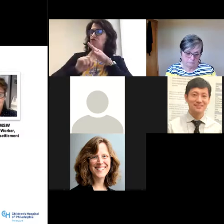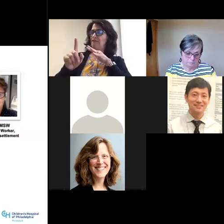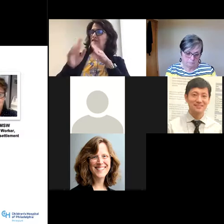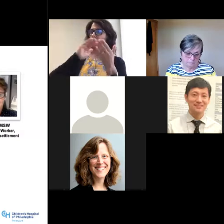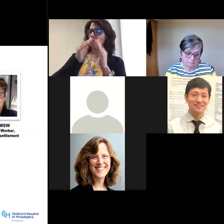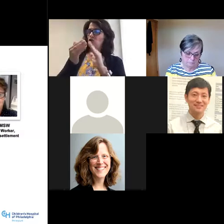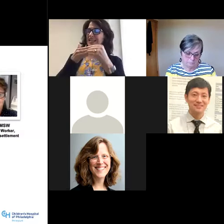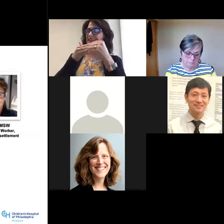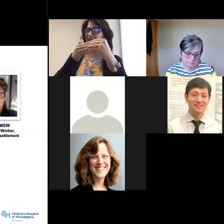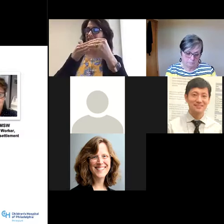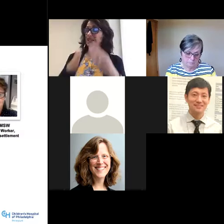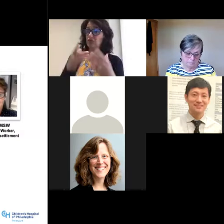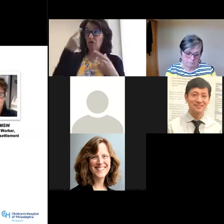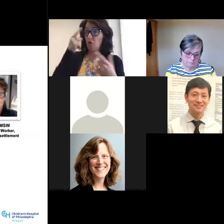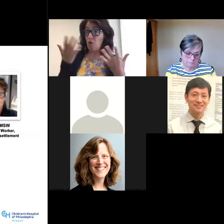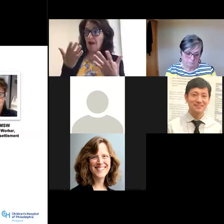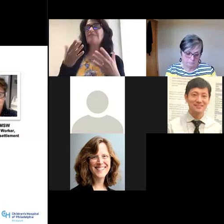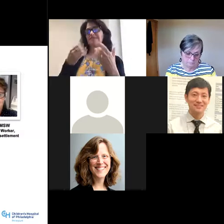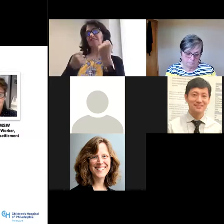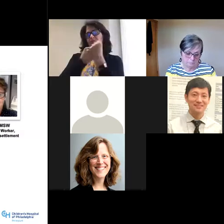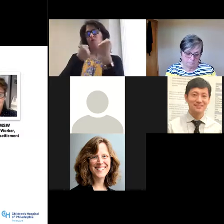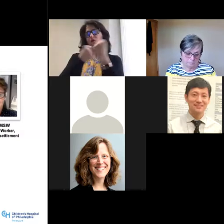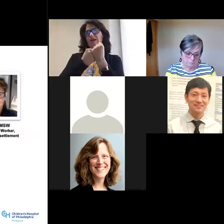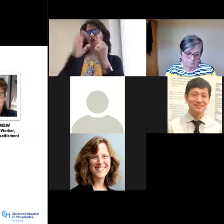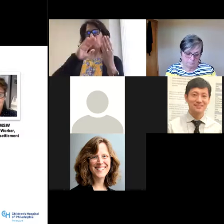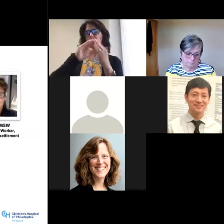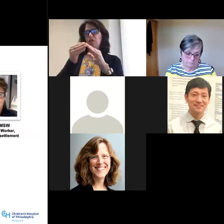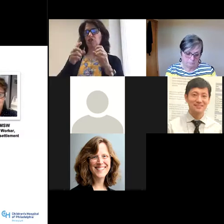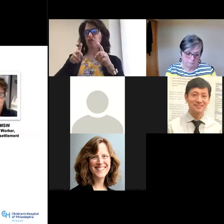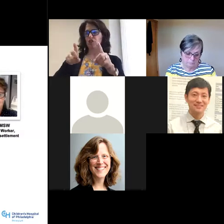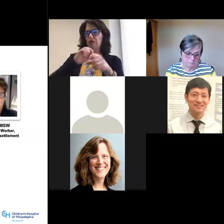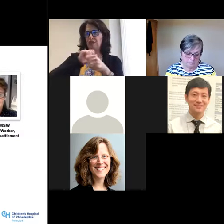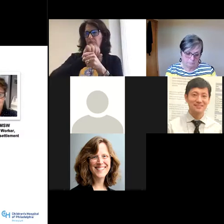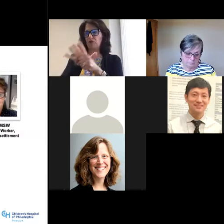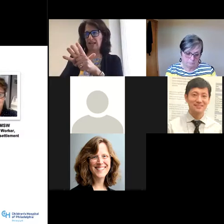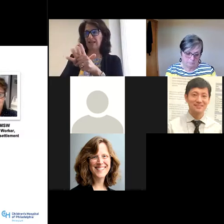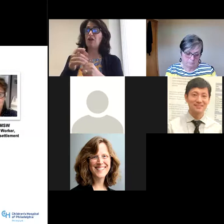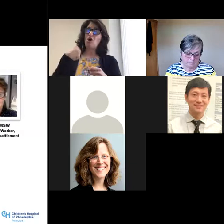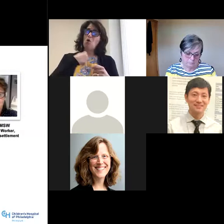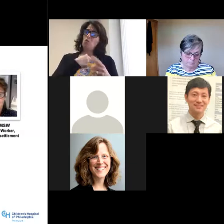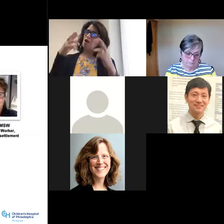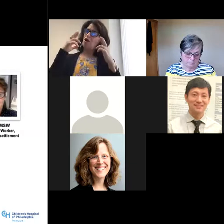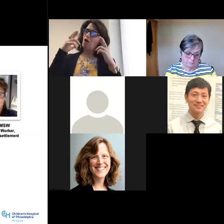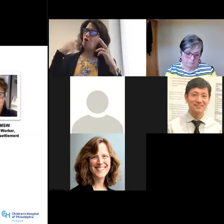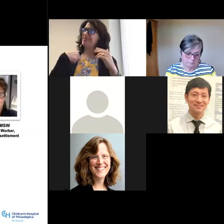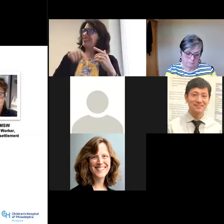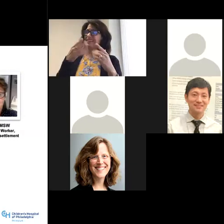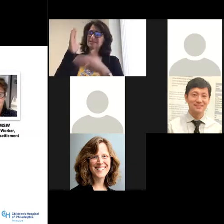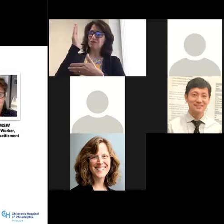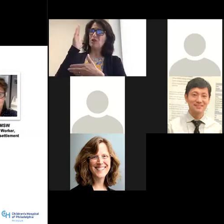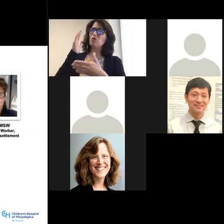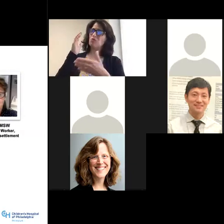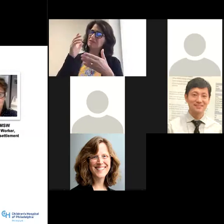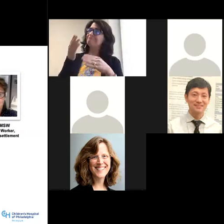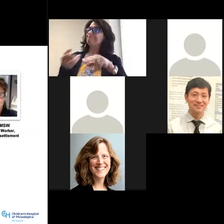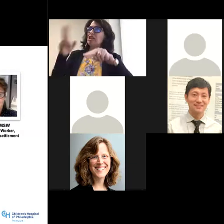supporting your communities during the pandemic. We hope that this presentation will increase awareness of resources available to